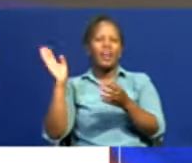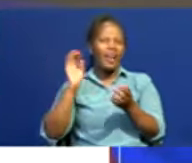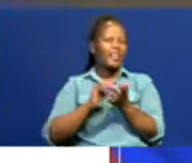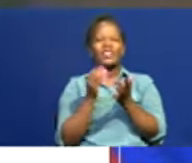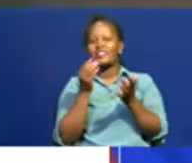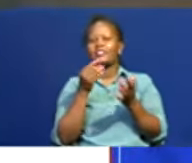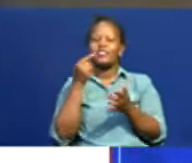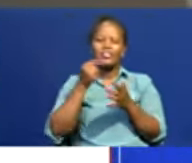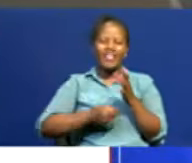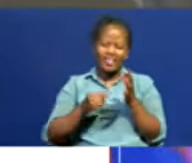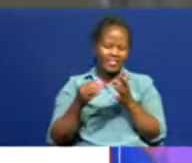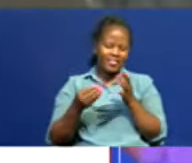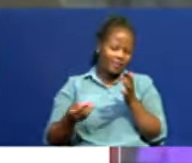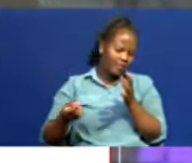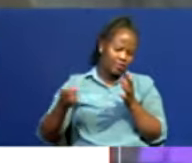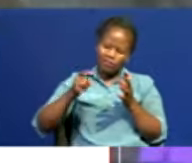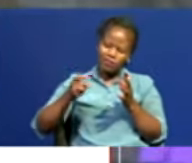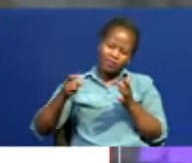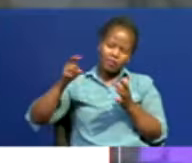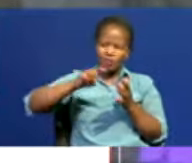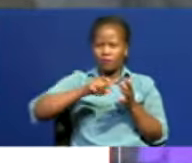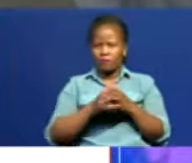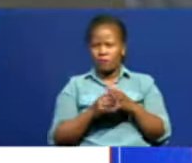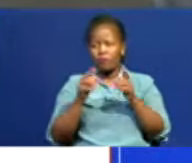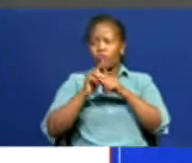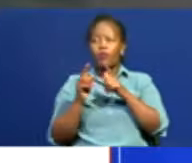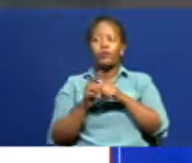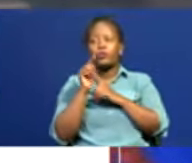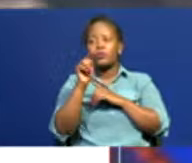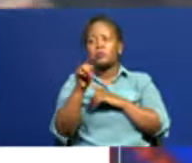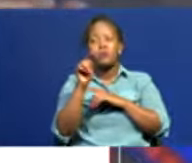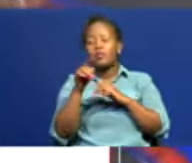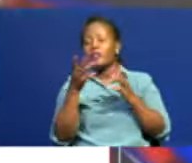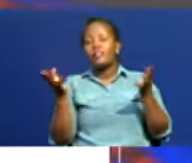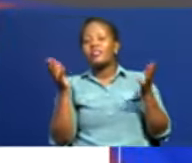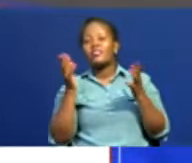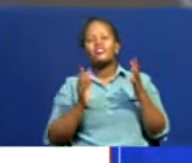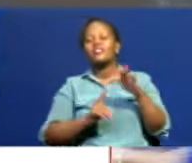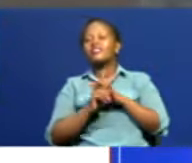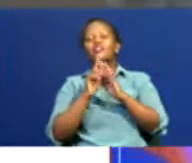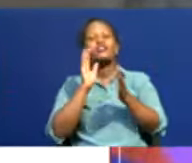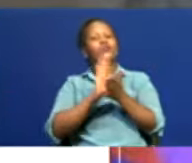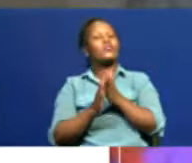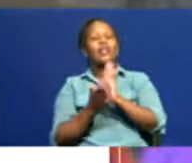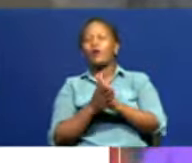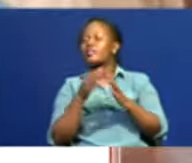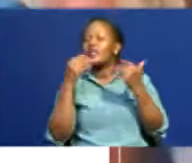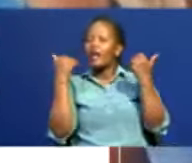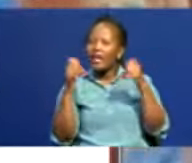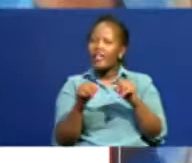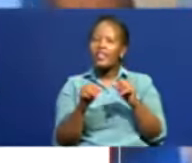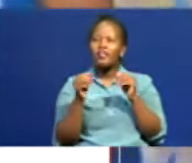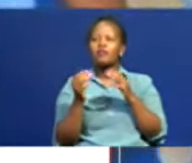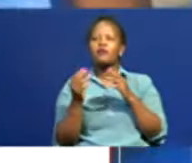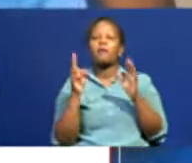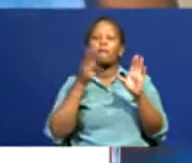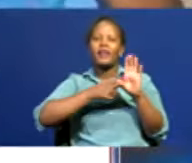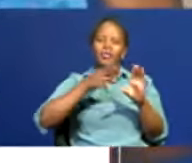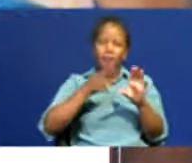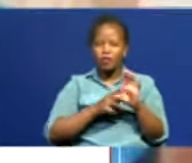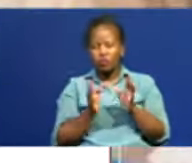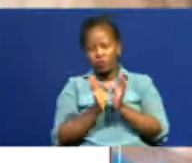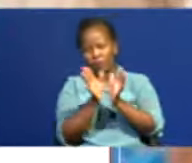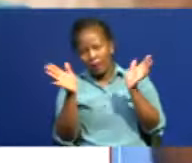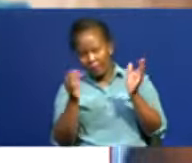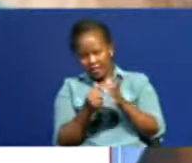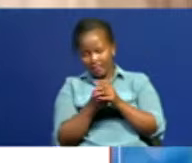ushuru wengine. Na hiyo vile vile inaletwa bila mpango yoyote. Jukumu ni la